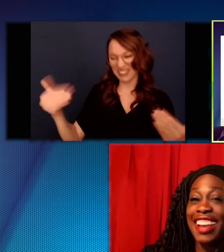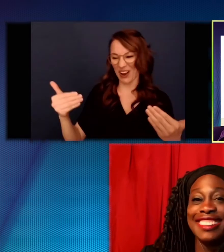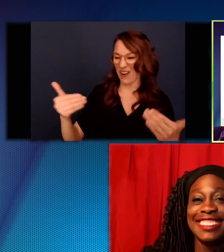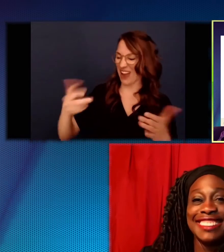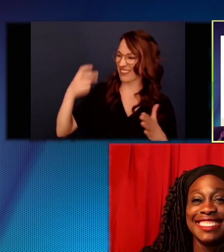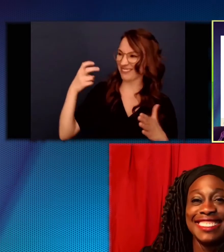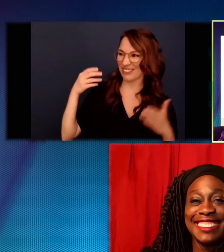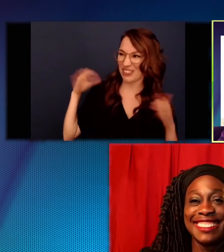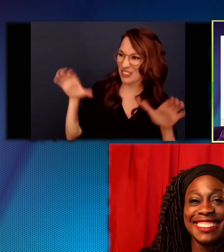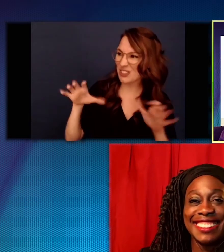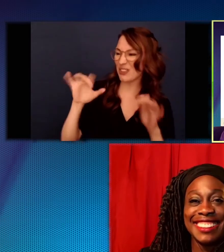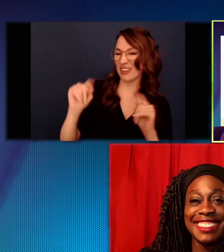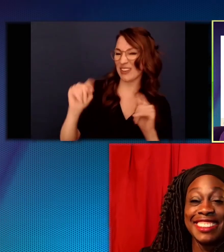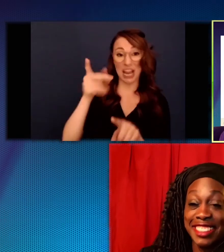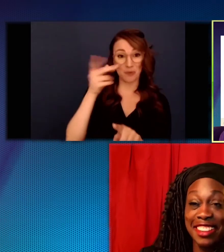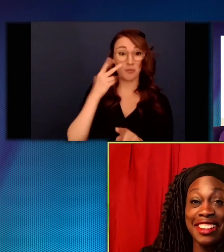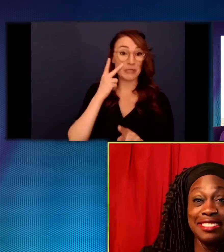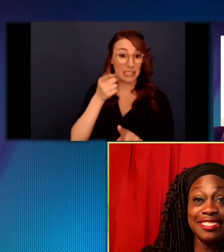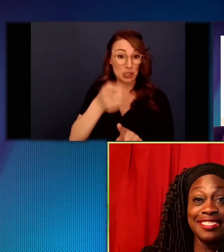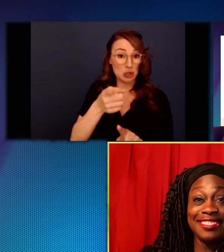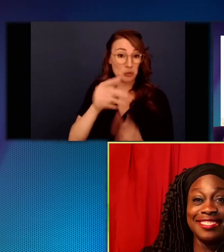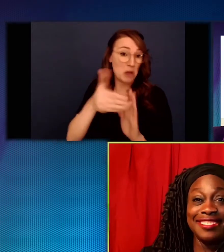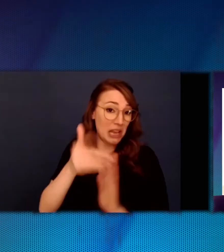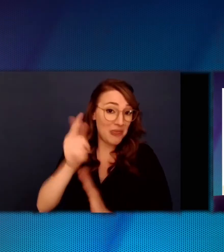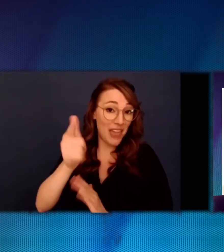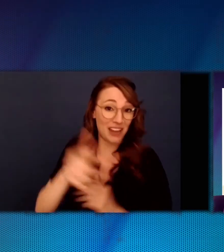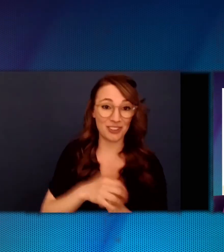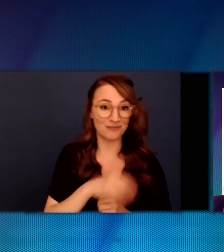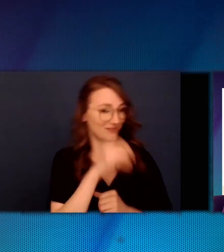we'll see you again later. All right.